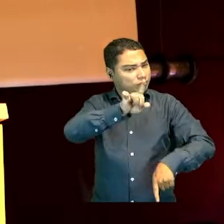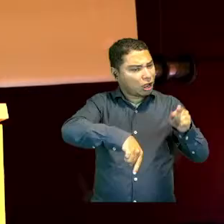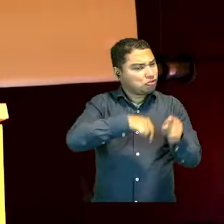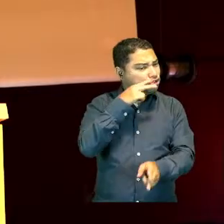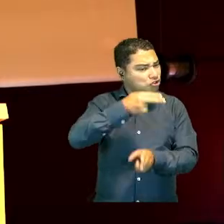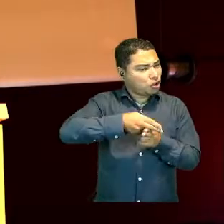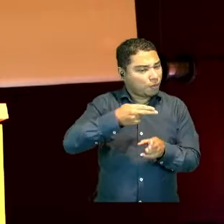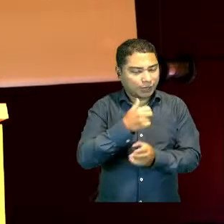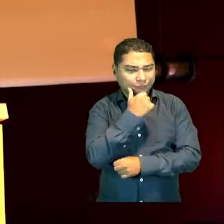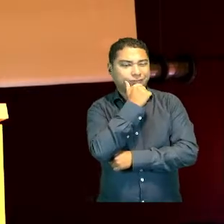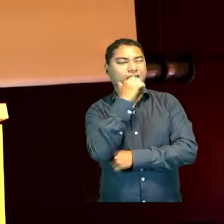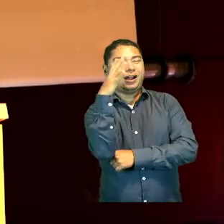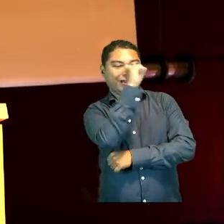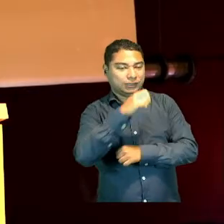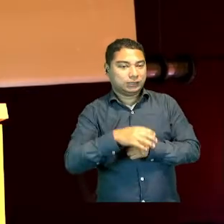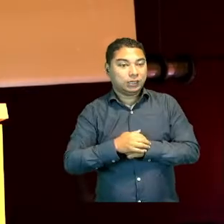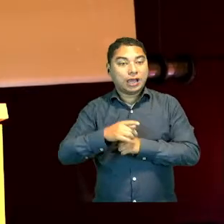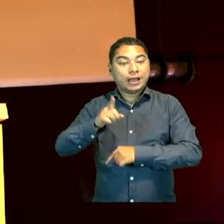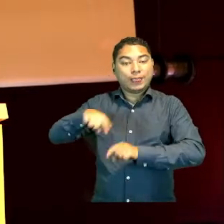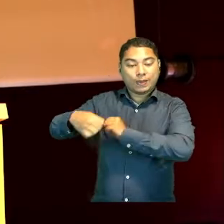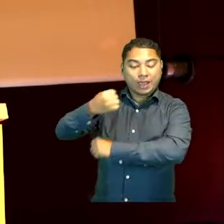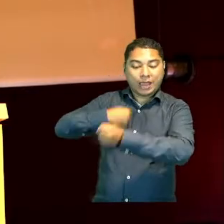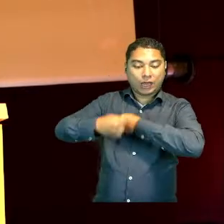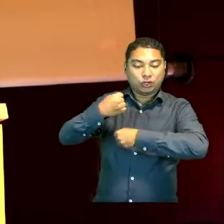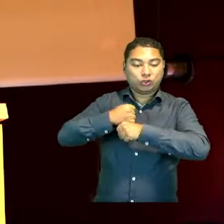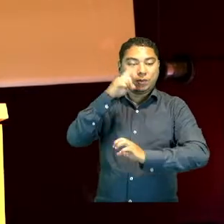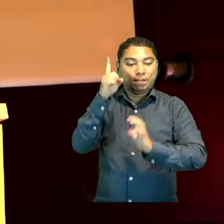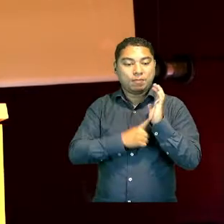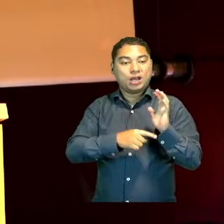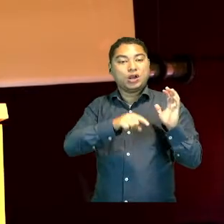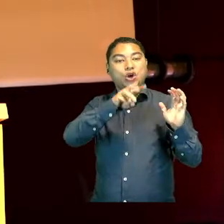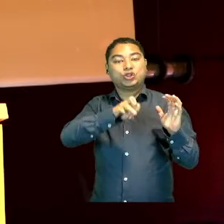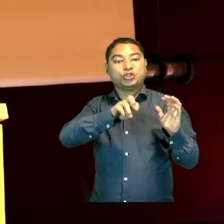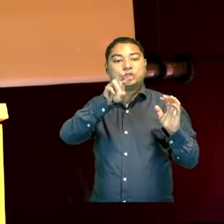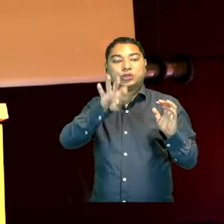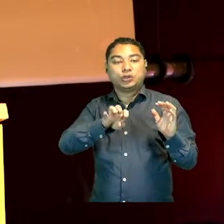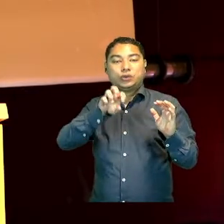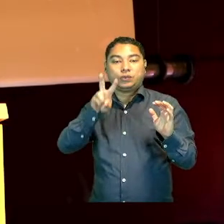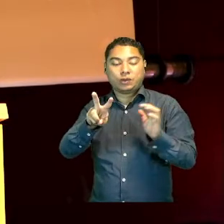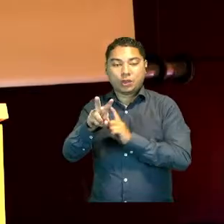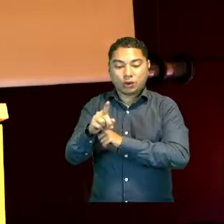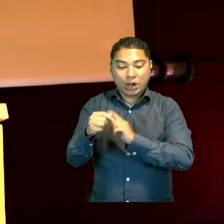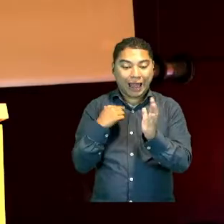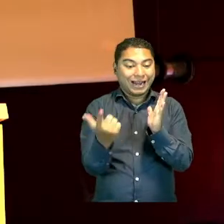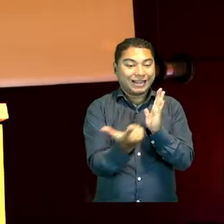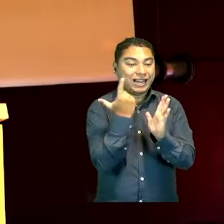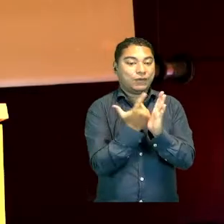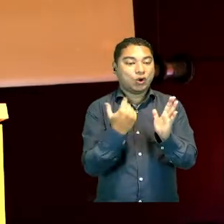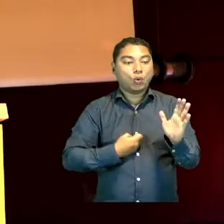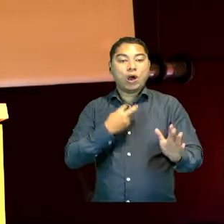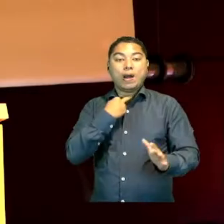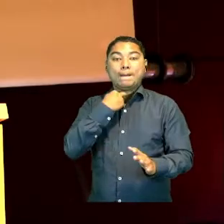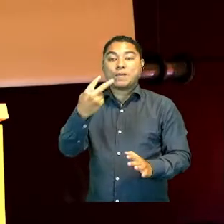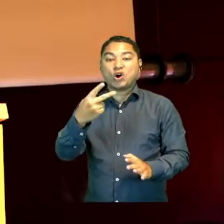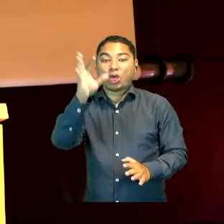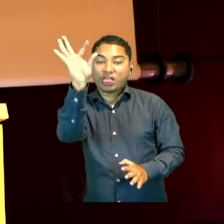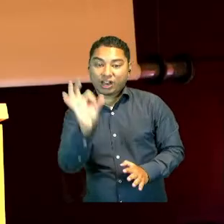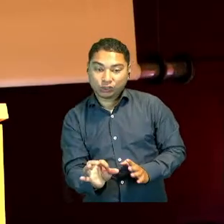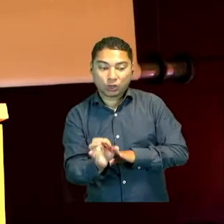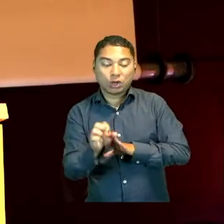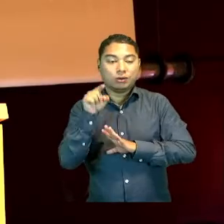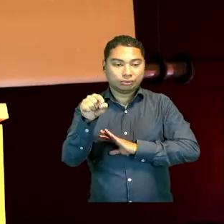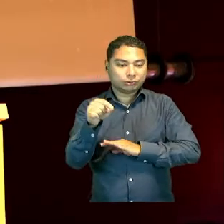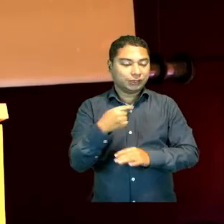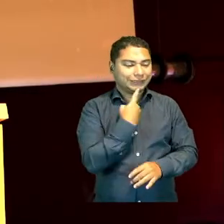A Voice from the South. And she says, only the Black woman can say,